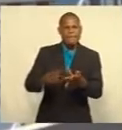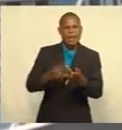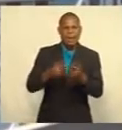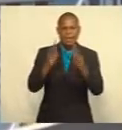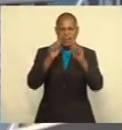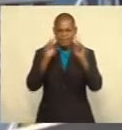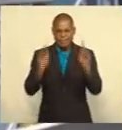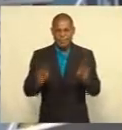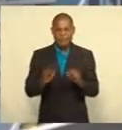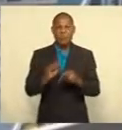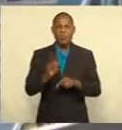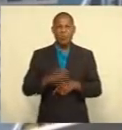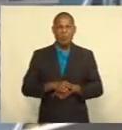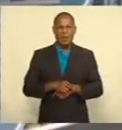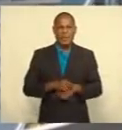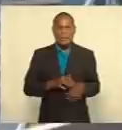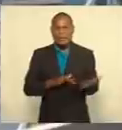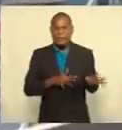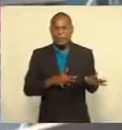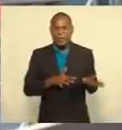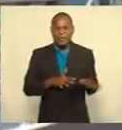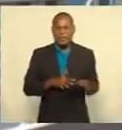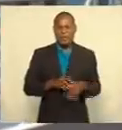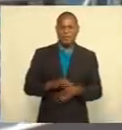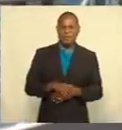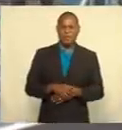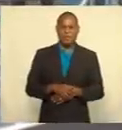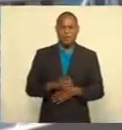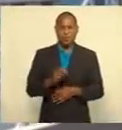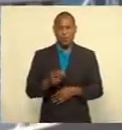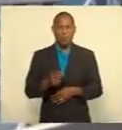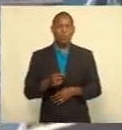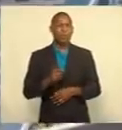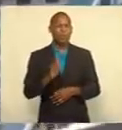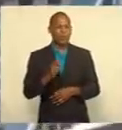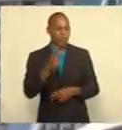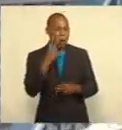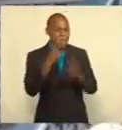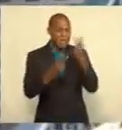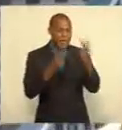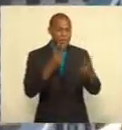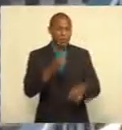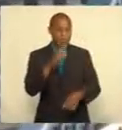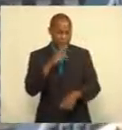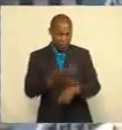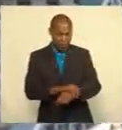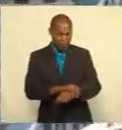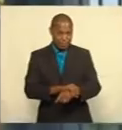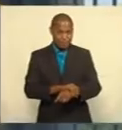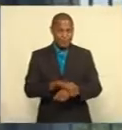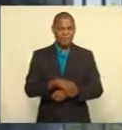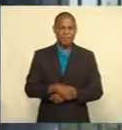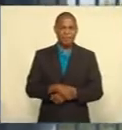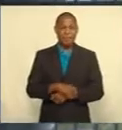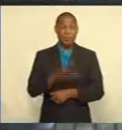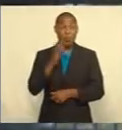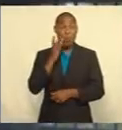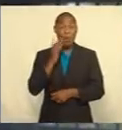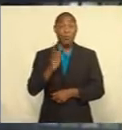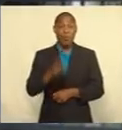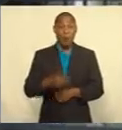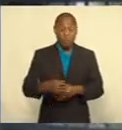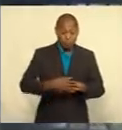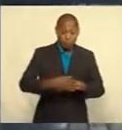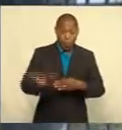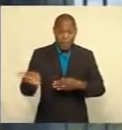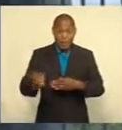to be in a frightening state. He said he paid a visit to Lusaka's home with a police officer. He said when Lusaka opened the door, he